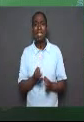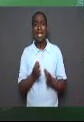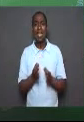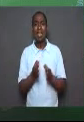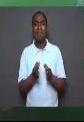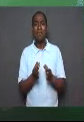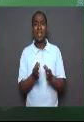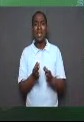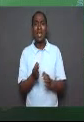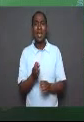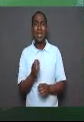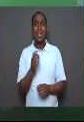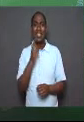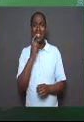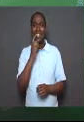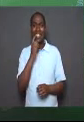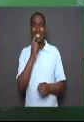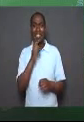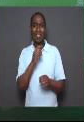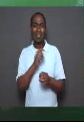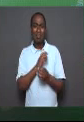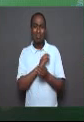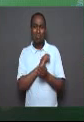up the teeth completely.